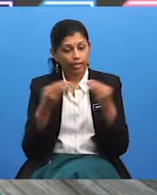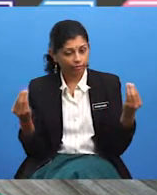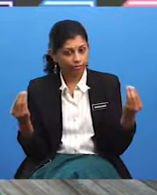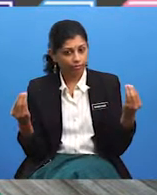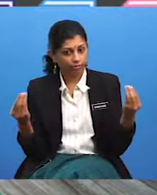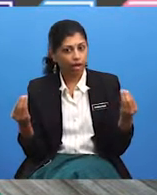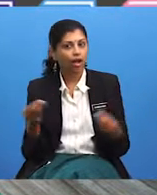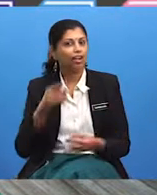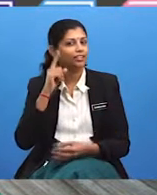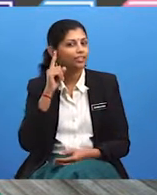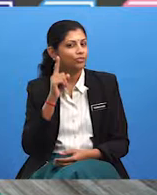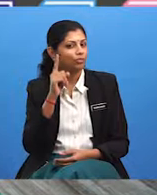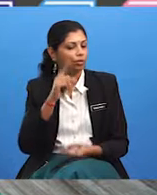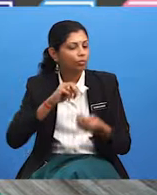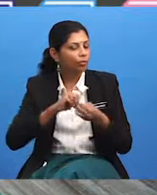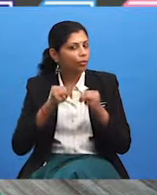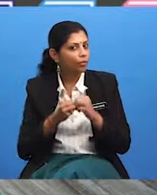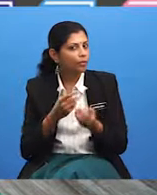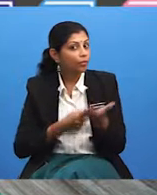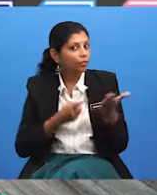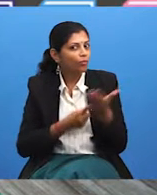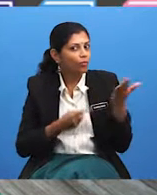that still weighs on your mind.